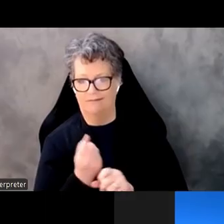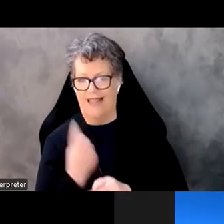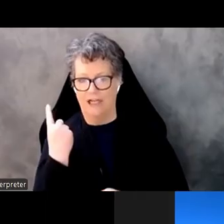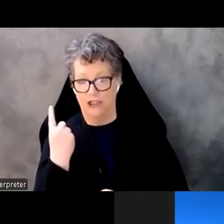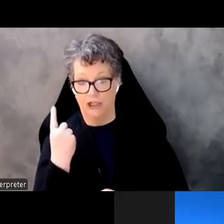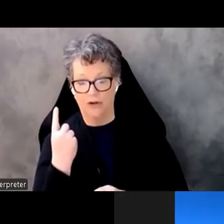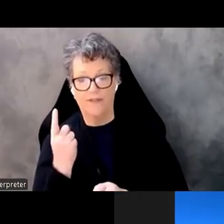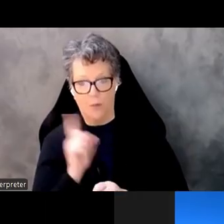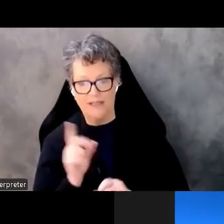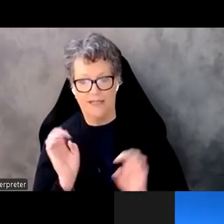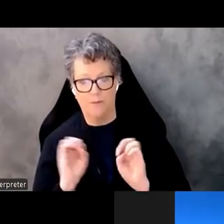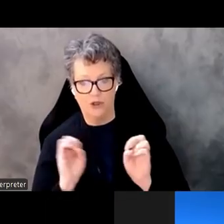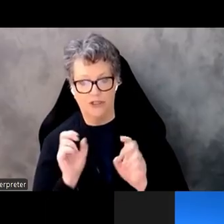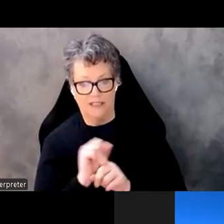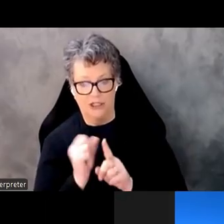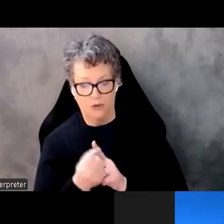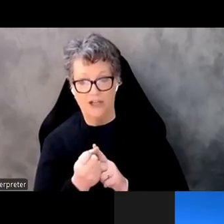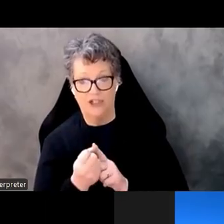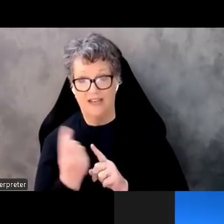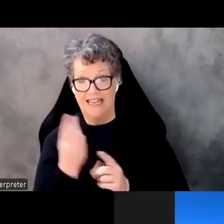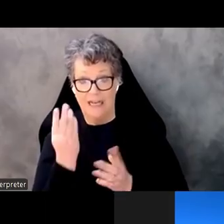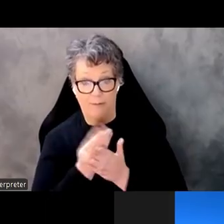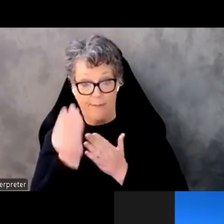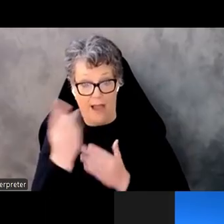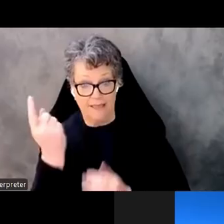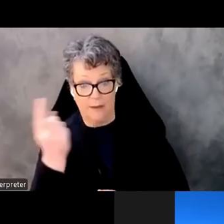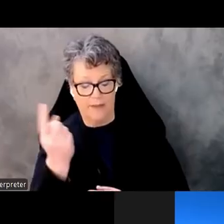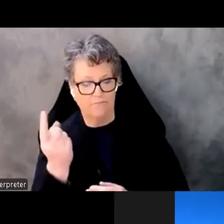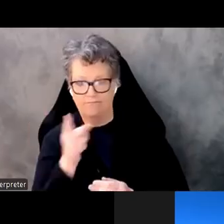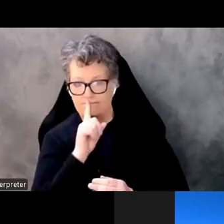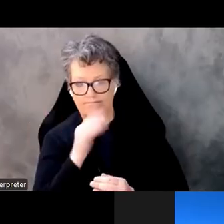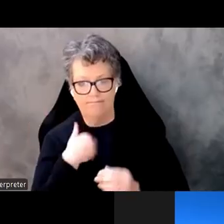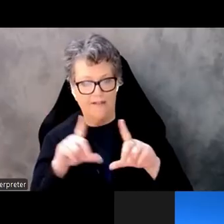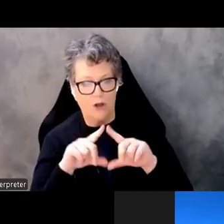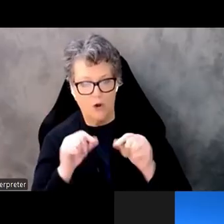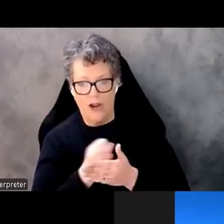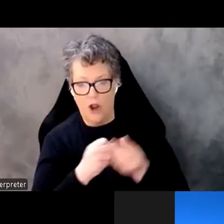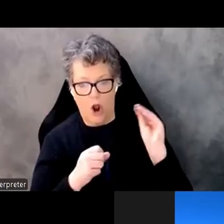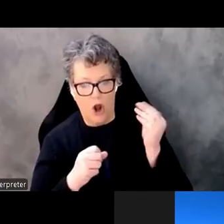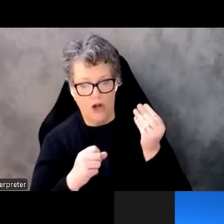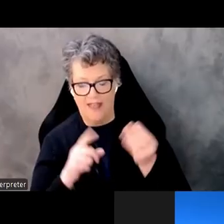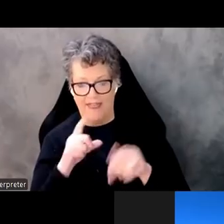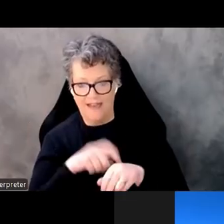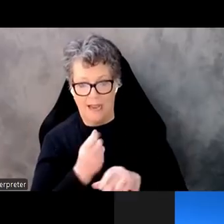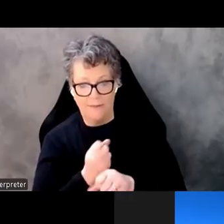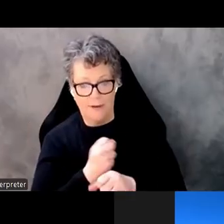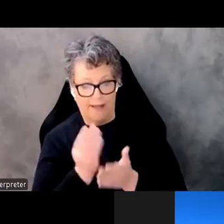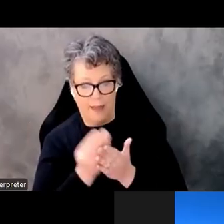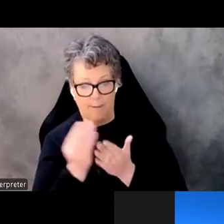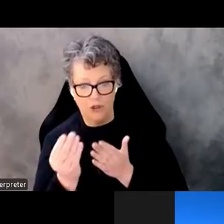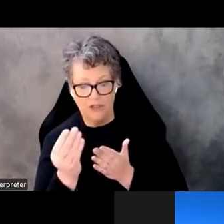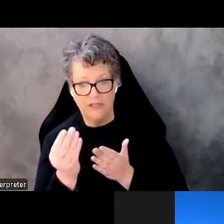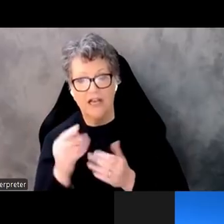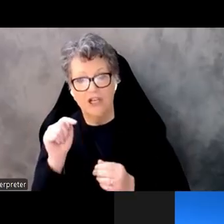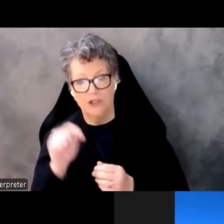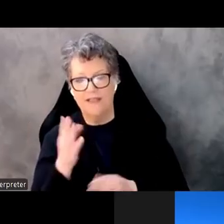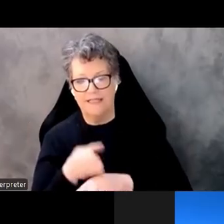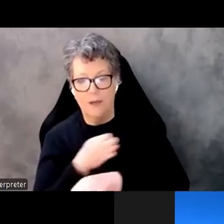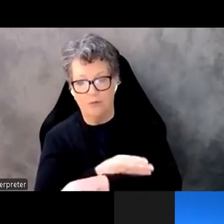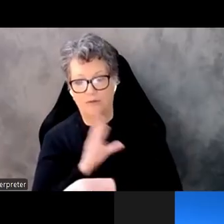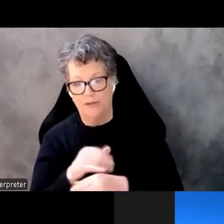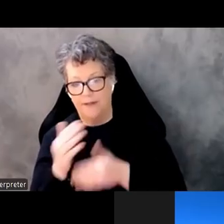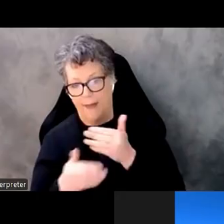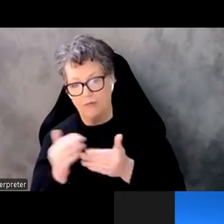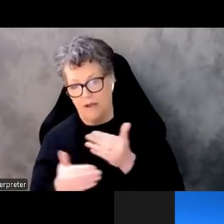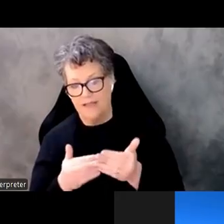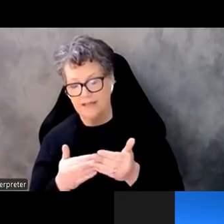was an emergency situation where something needed to be bought. They did not have a credit card in hand at the time to make that purchase. So this is an improvement to that process,